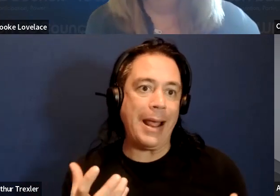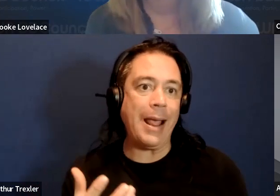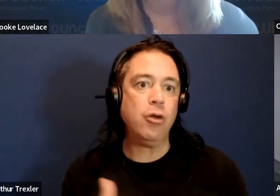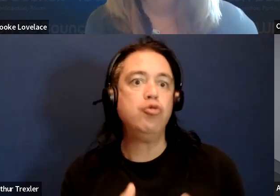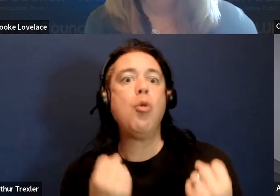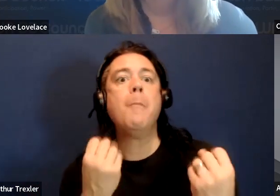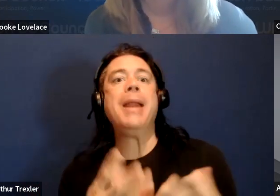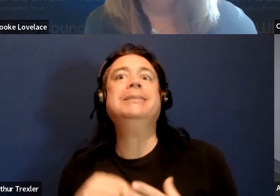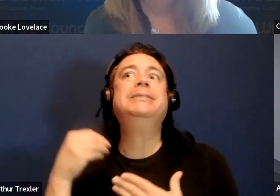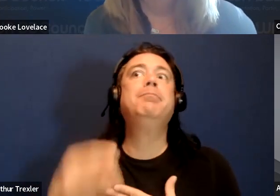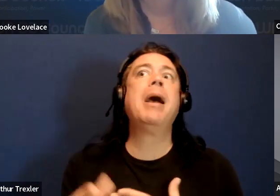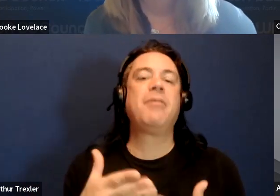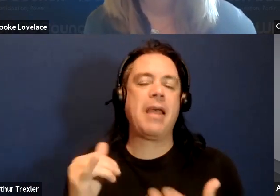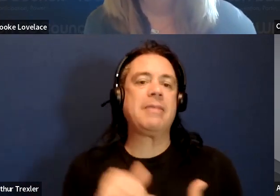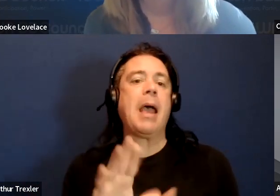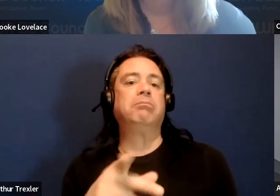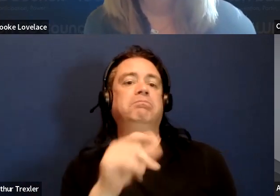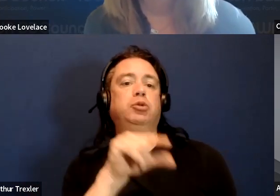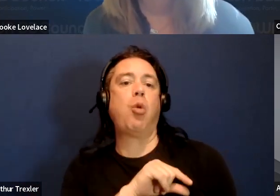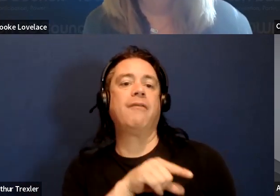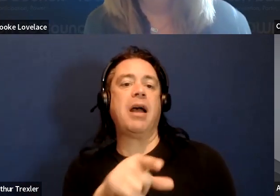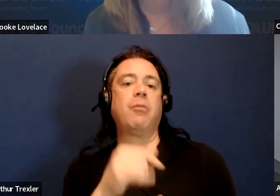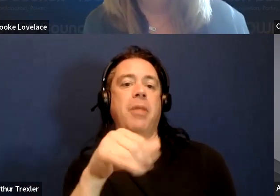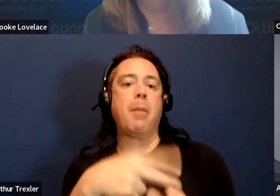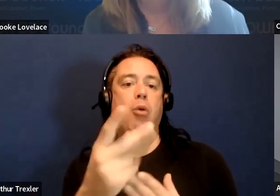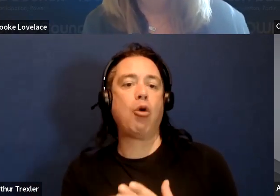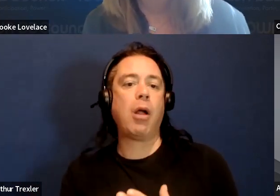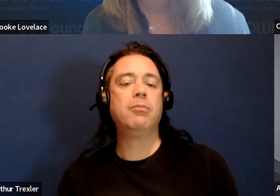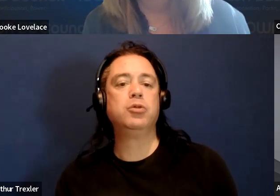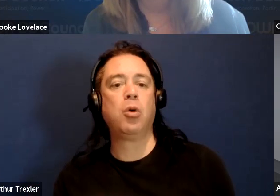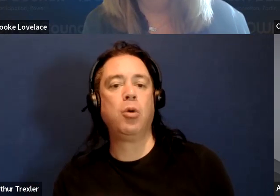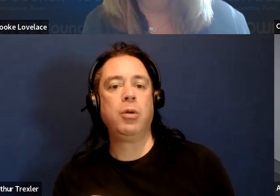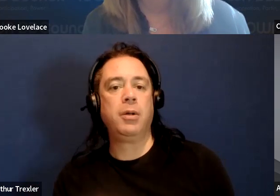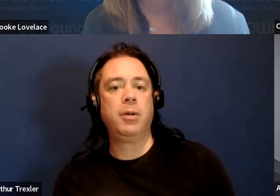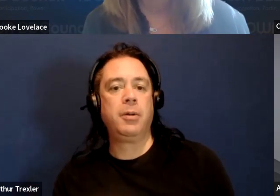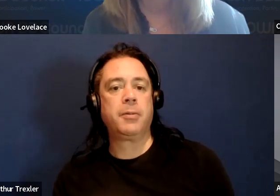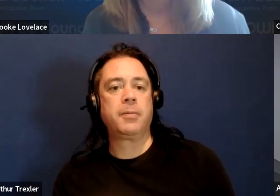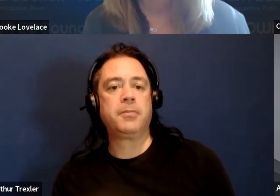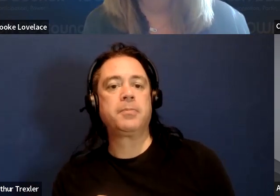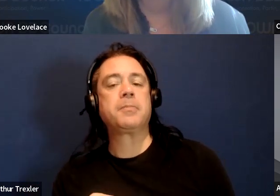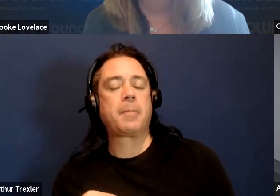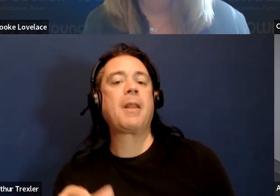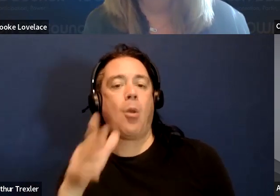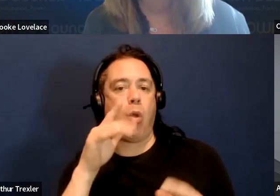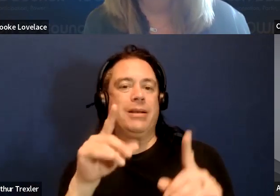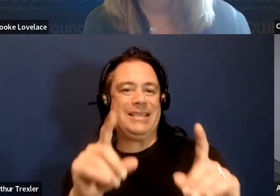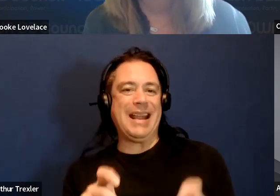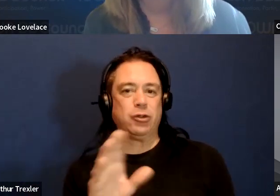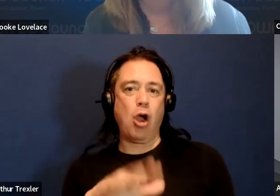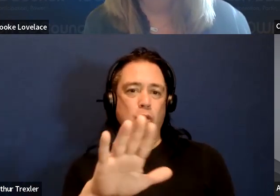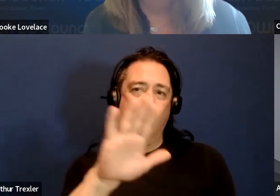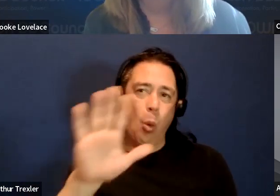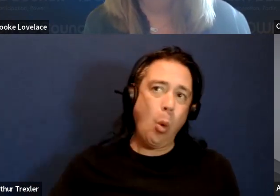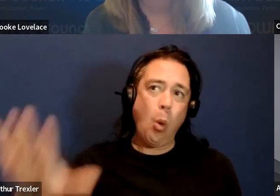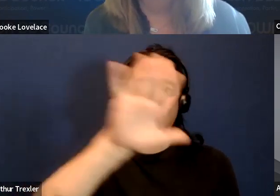things that would disqualify you from those programs. And so they are gonna test against the whole household.